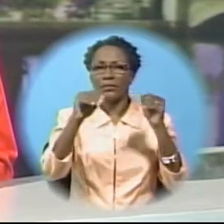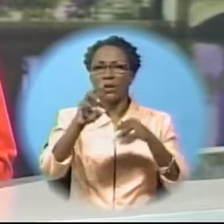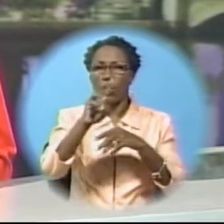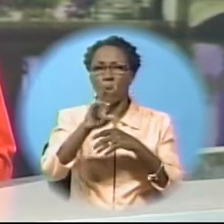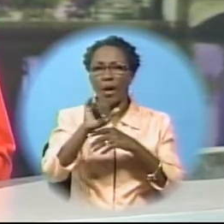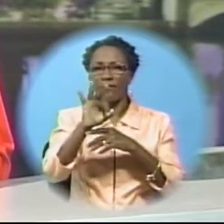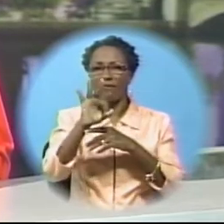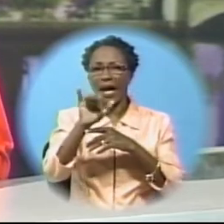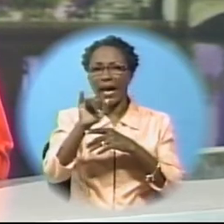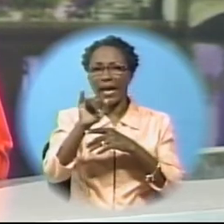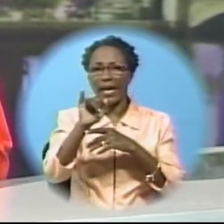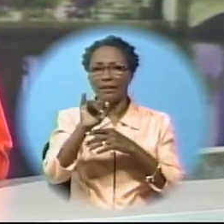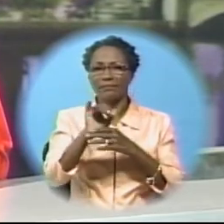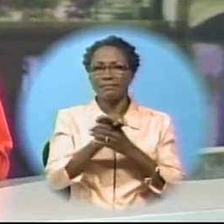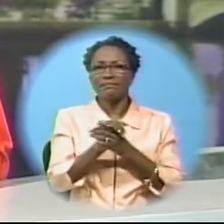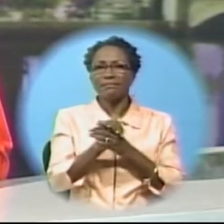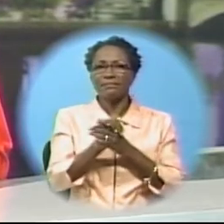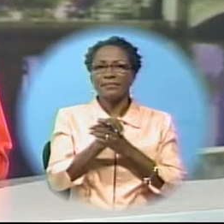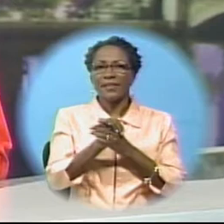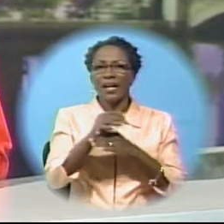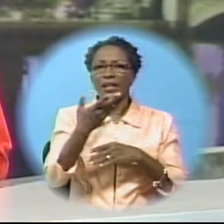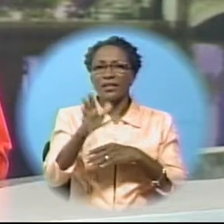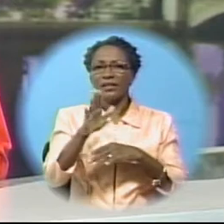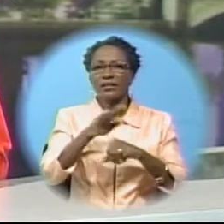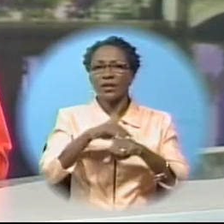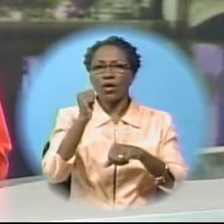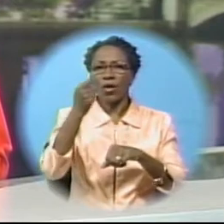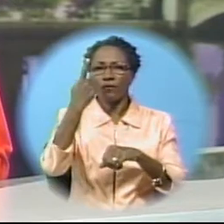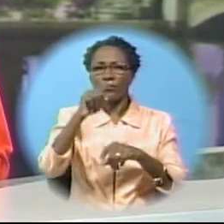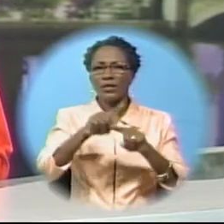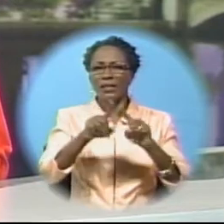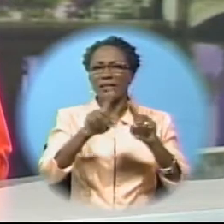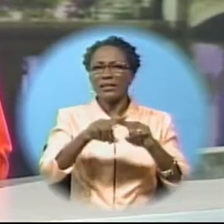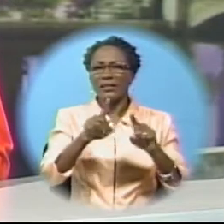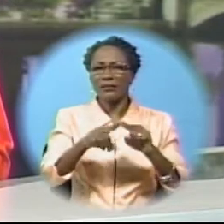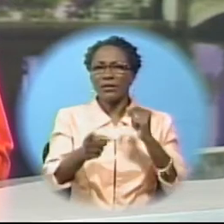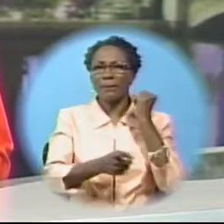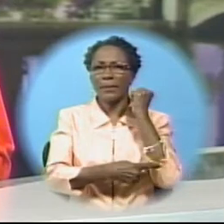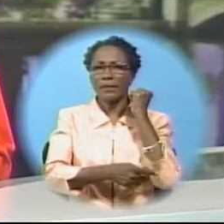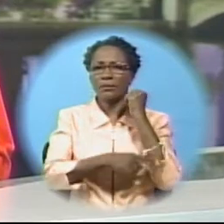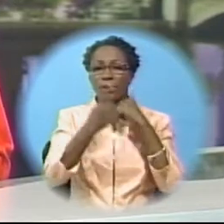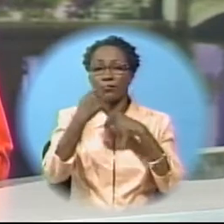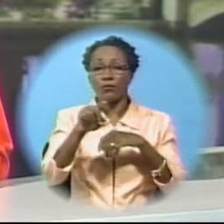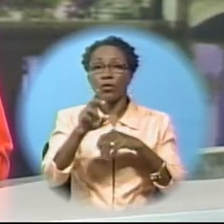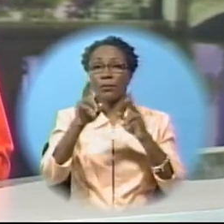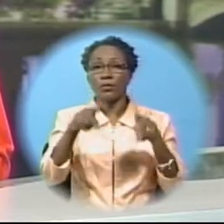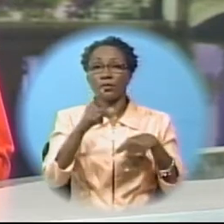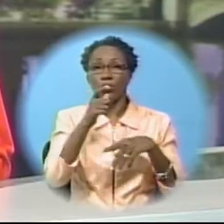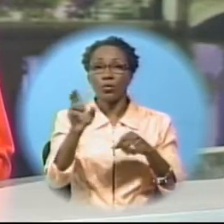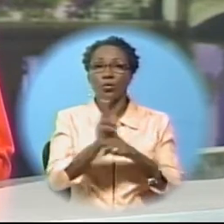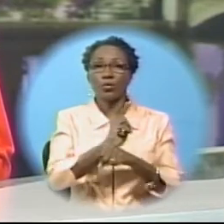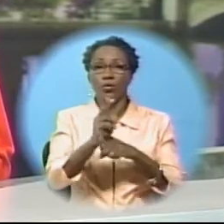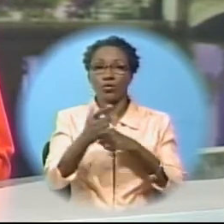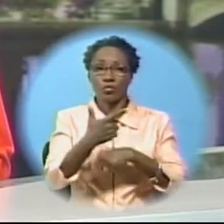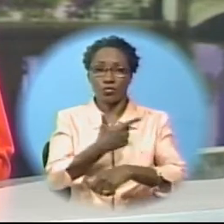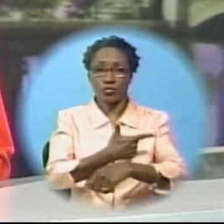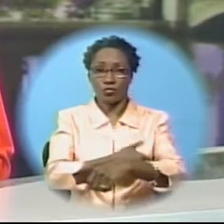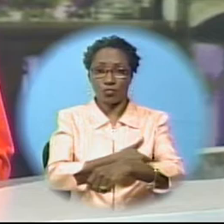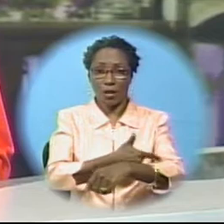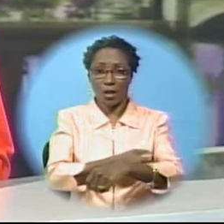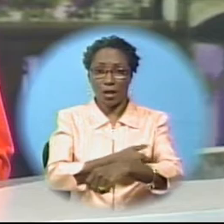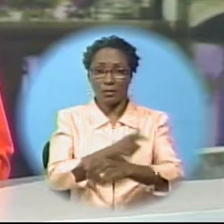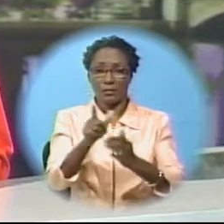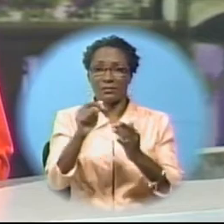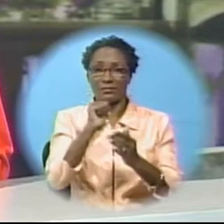hotspots. There's a call for alternative forms of punishment for drug users. It has come from Barbados' Director of Public